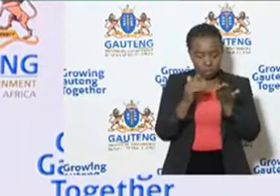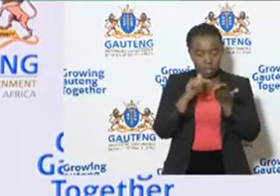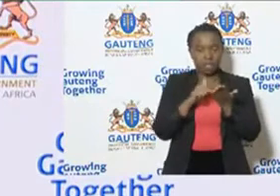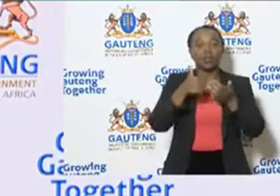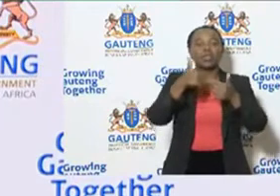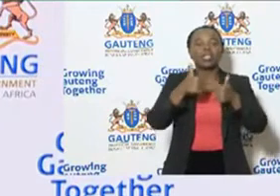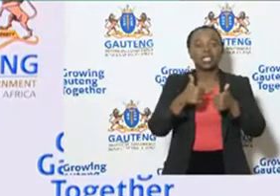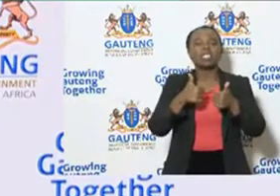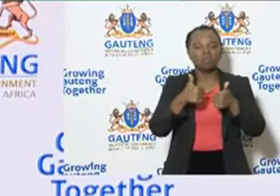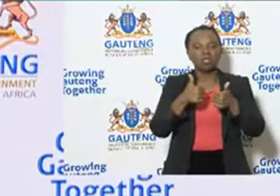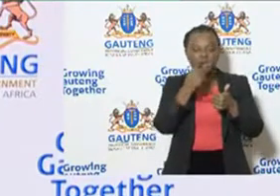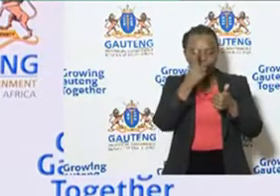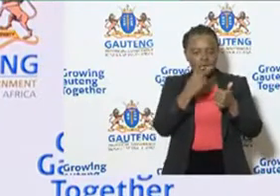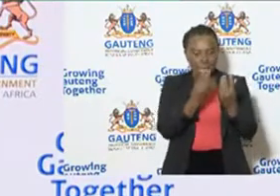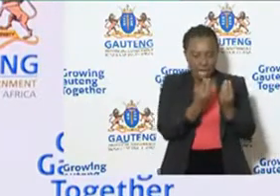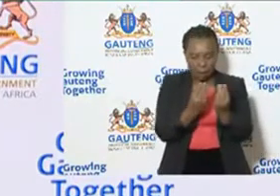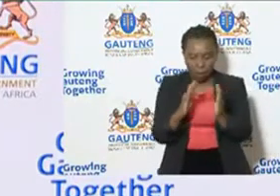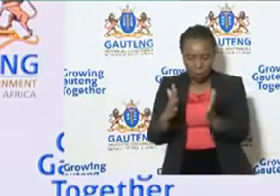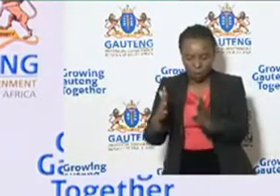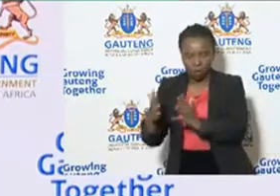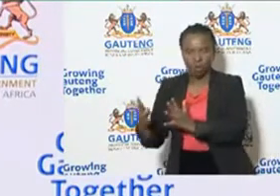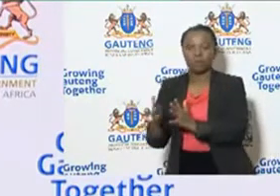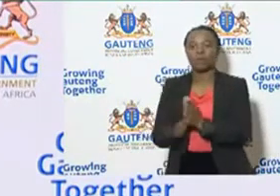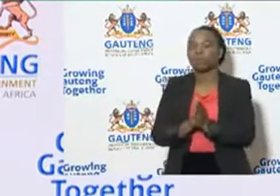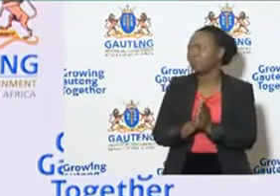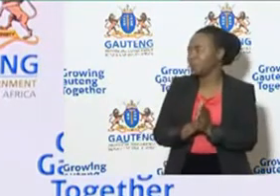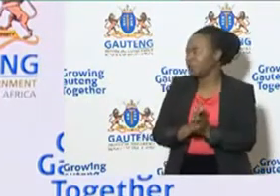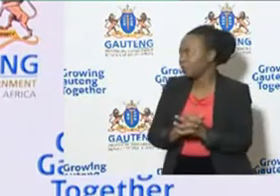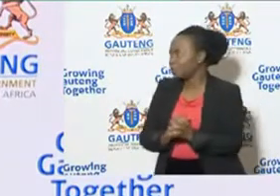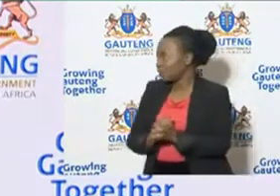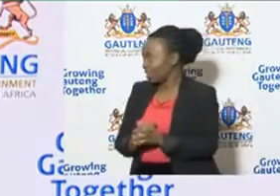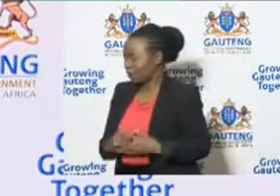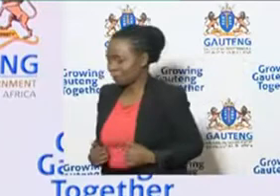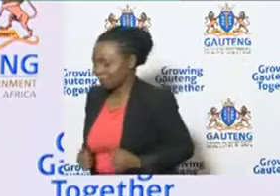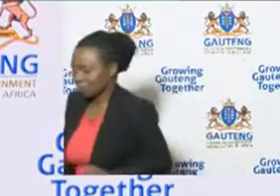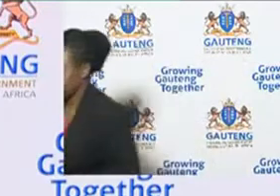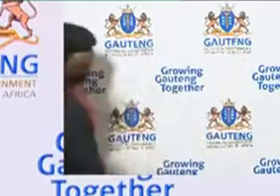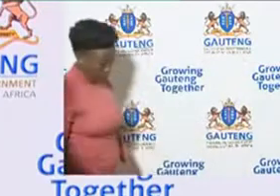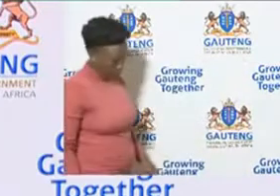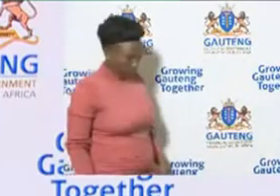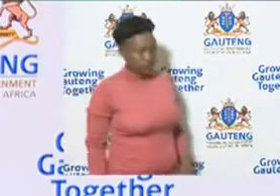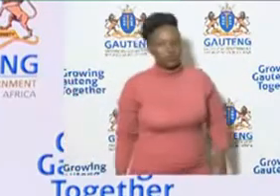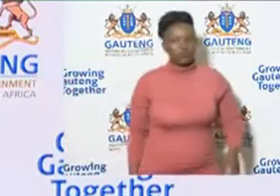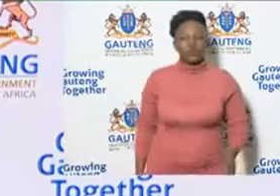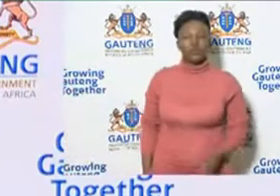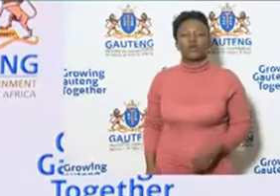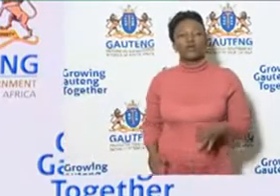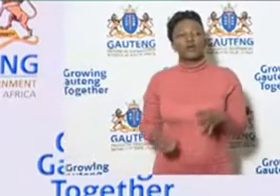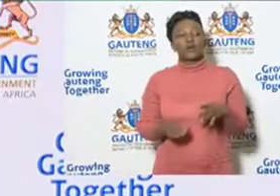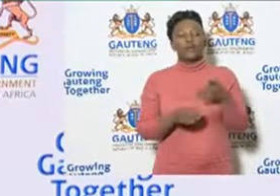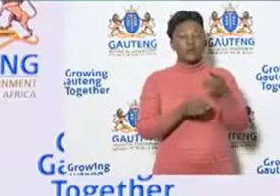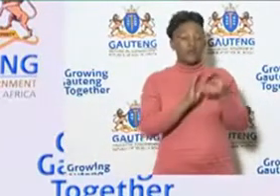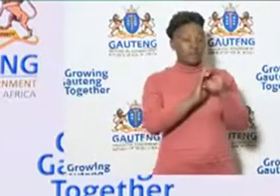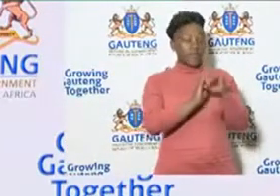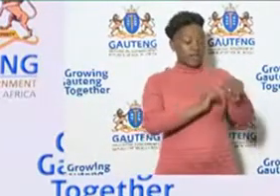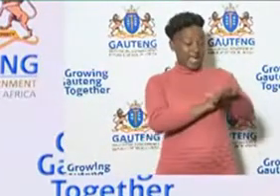do a breakdown. Where are these new cases coming from? what is it in that area we have not been